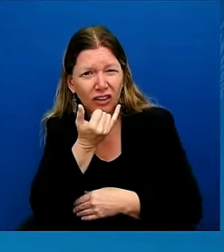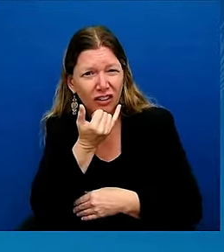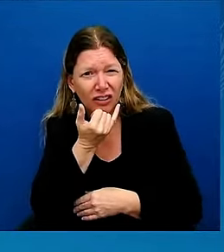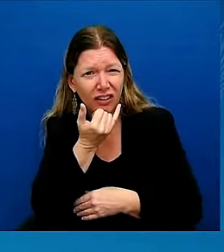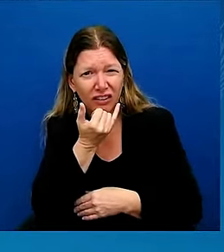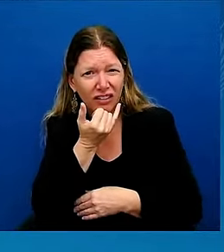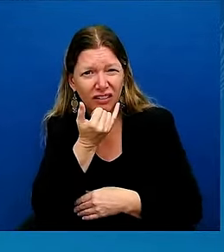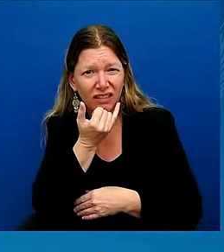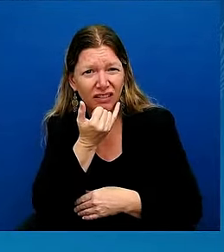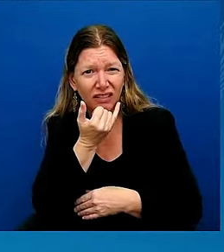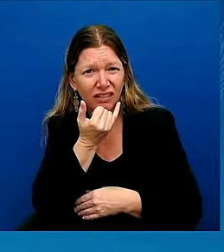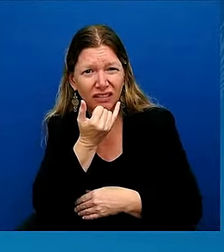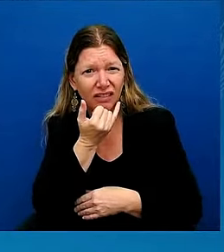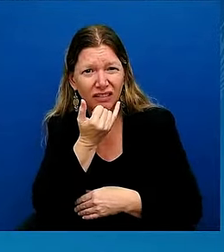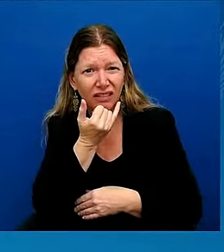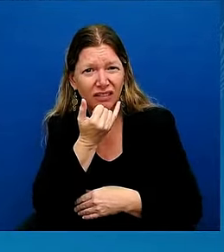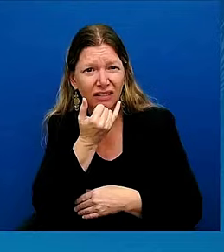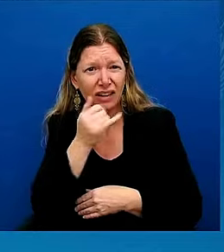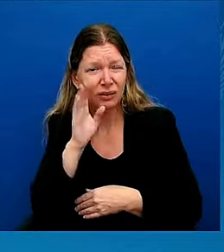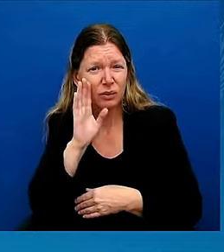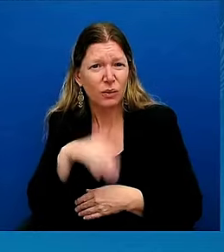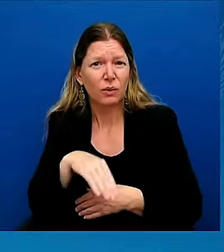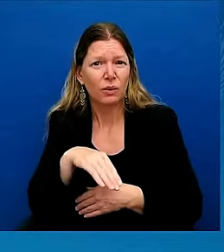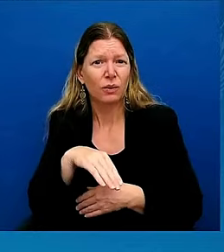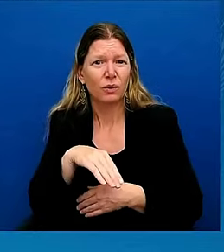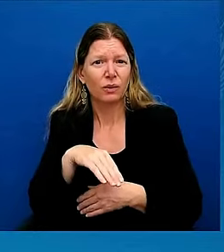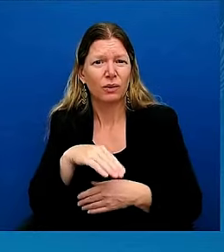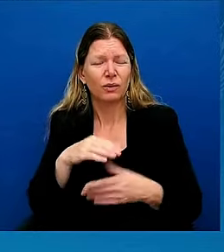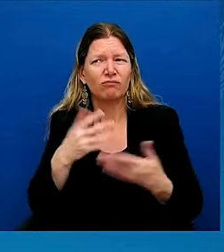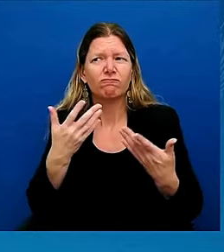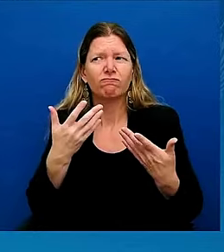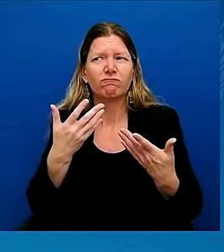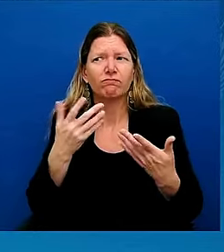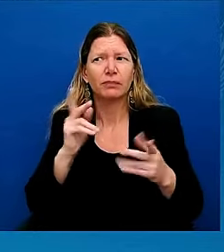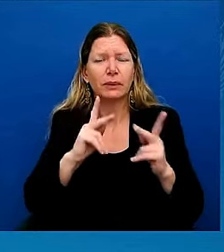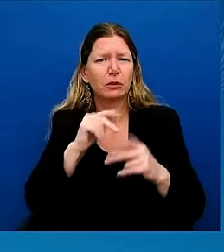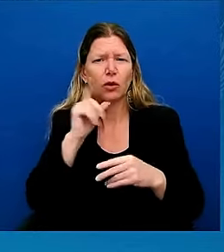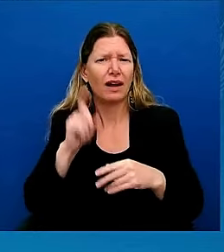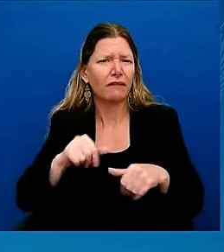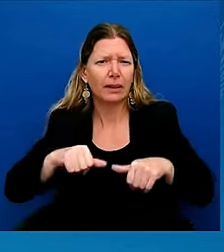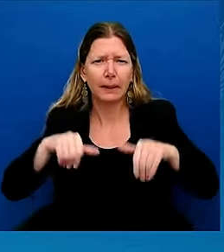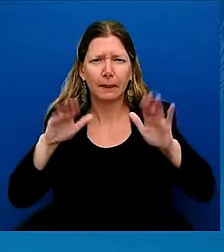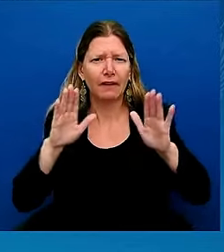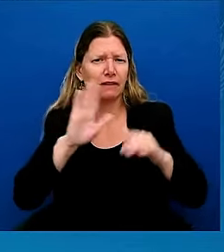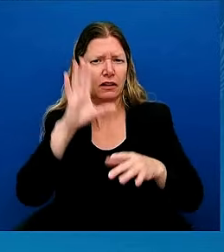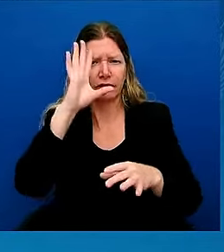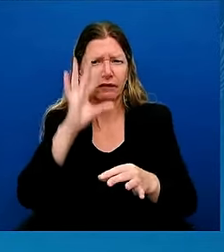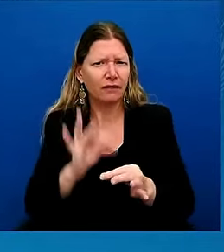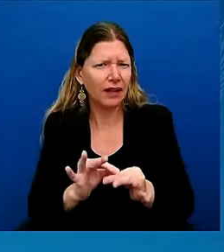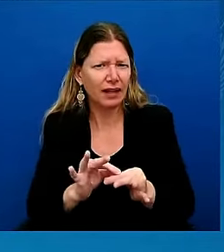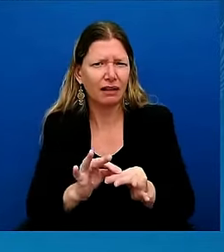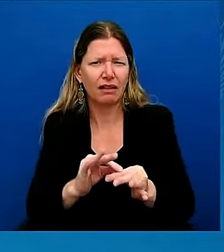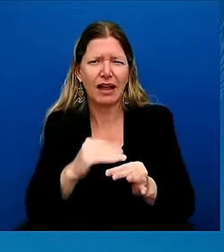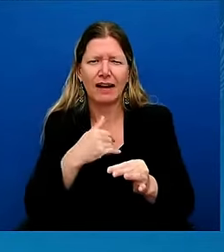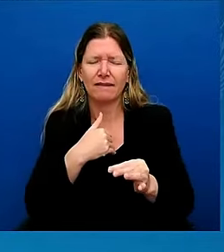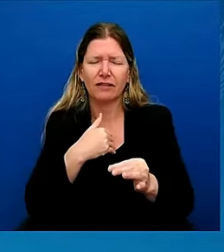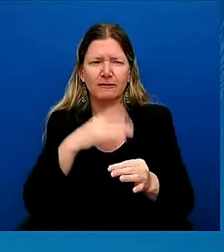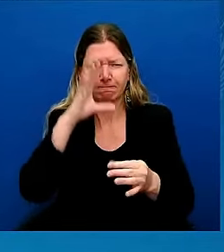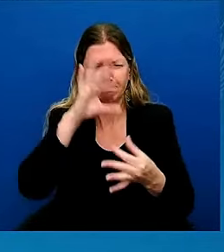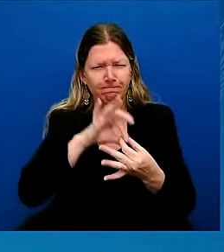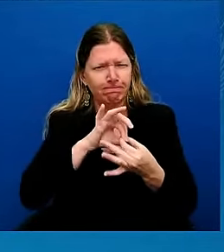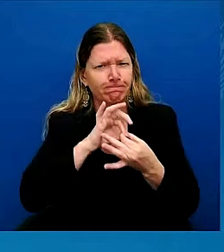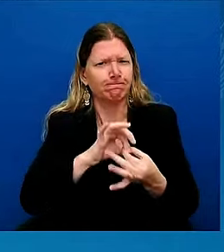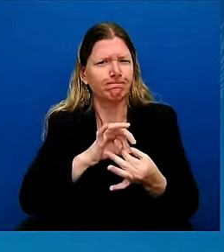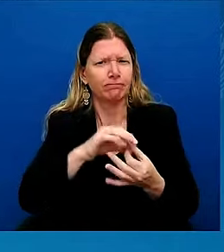their faith or deeply held beliefs to agree the government should not be telling her what to